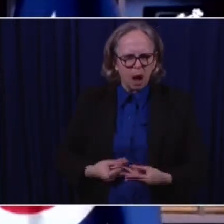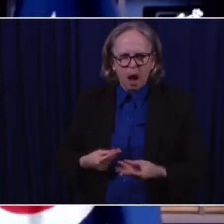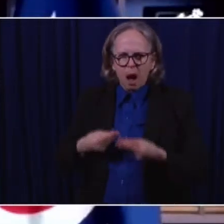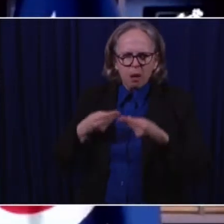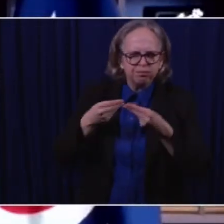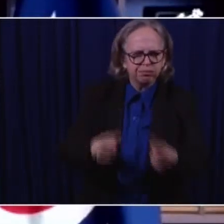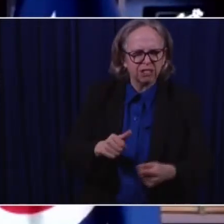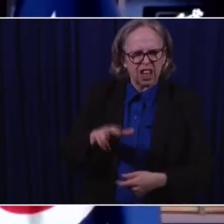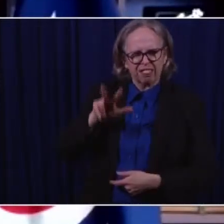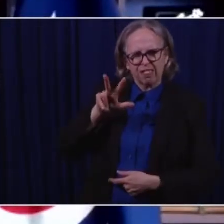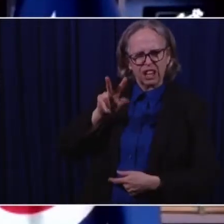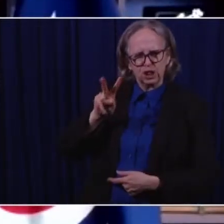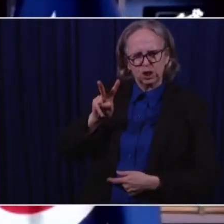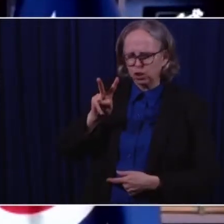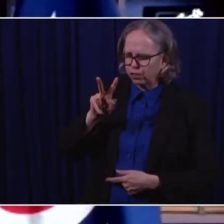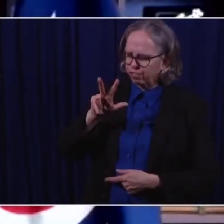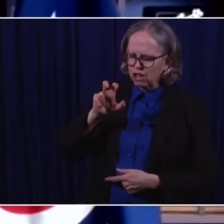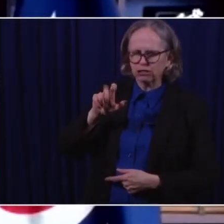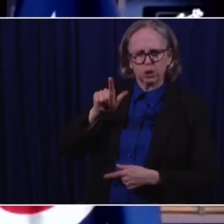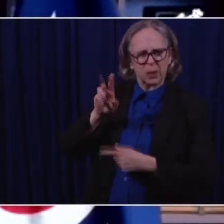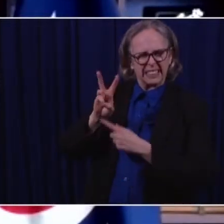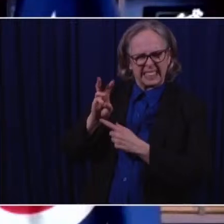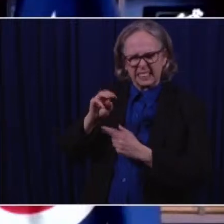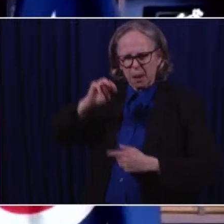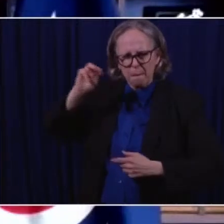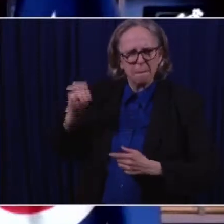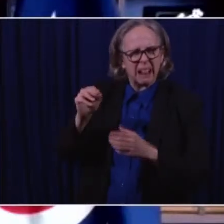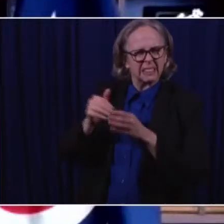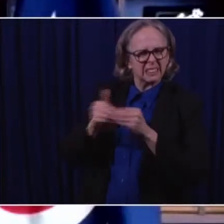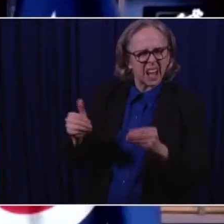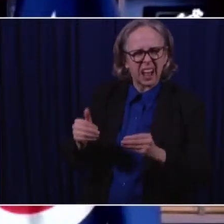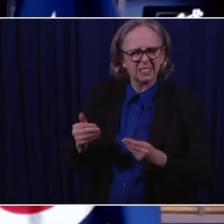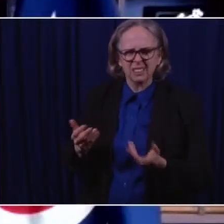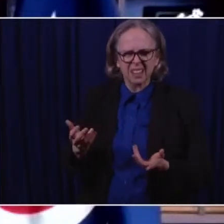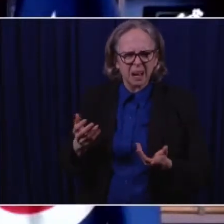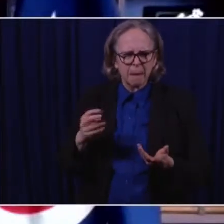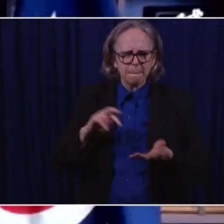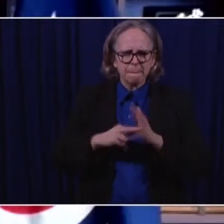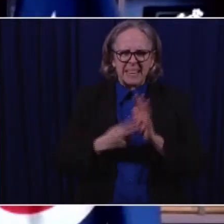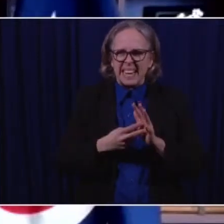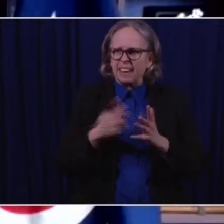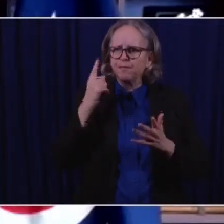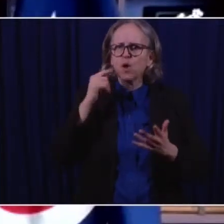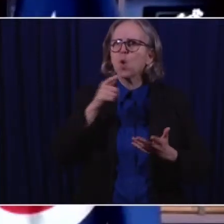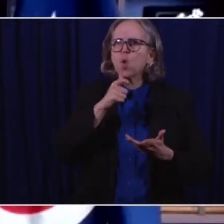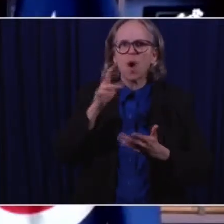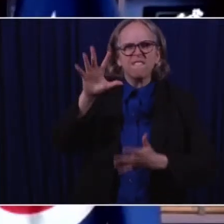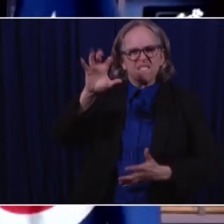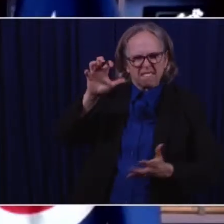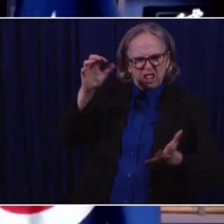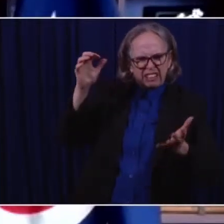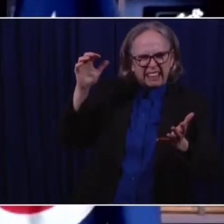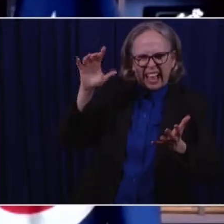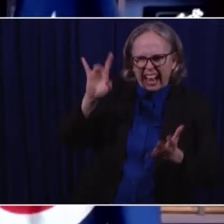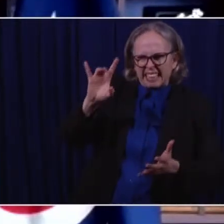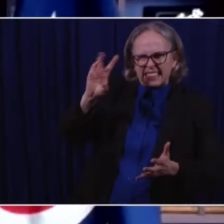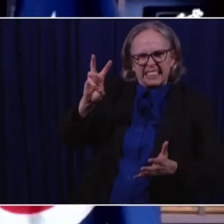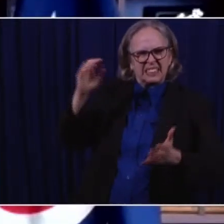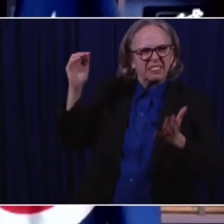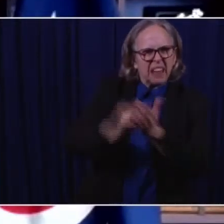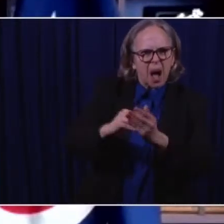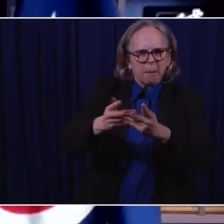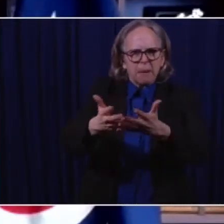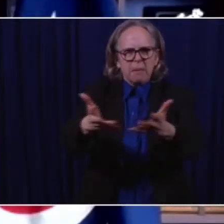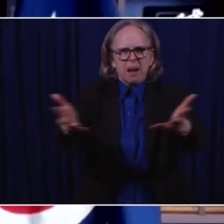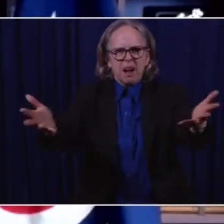than 586,000 Ohioans went out the door. I talked with the director this morning. She and her team